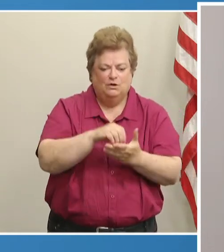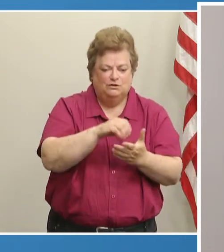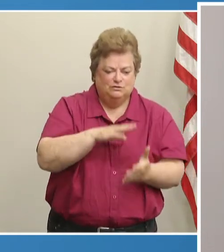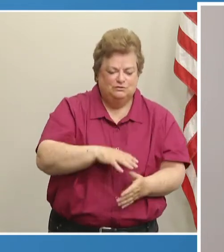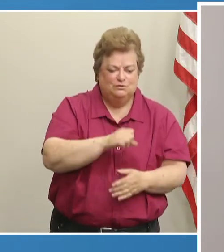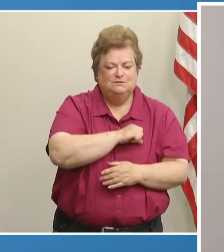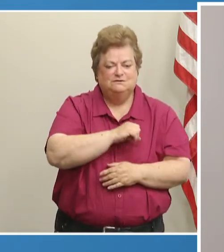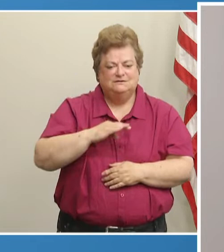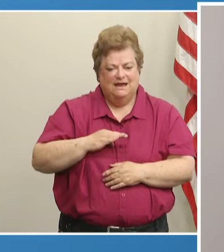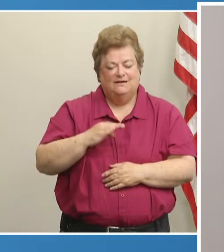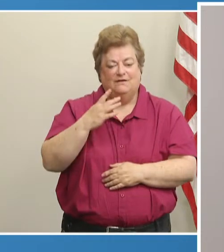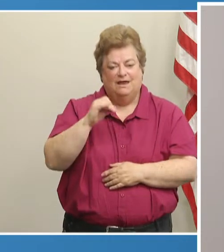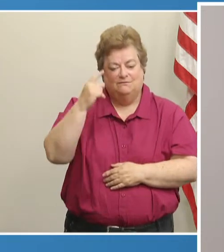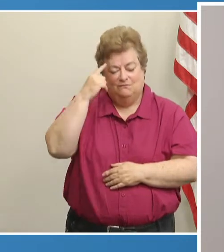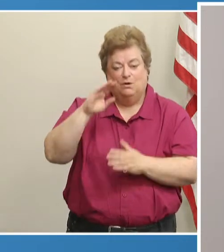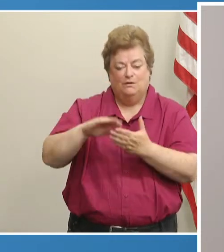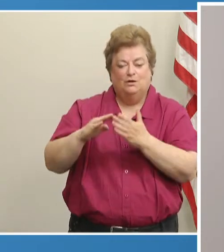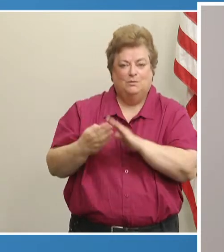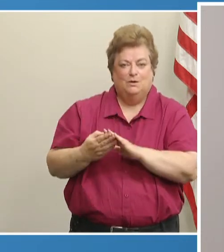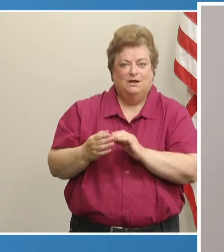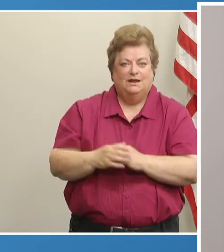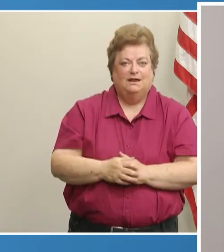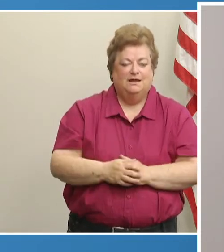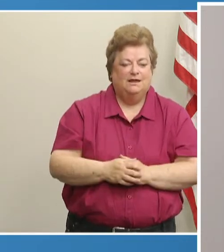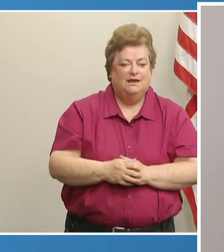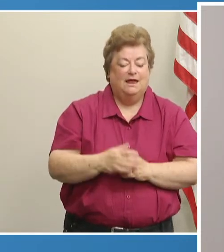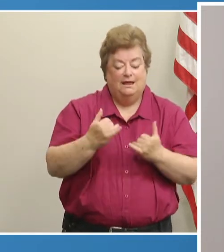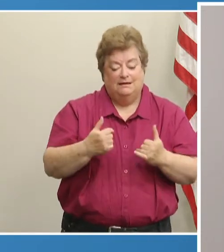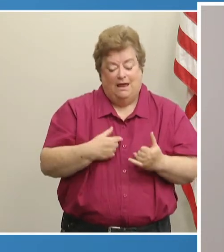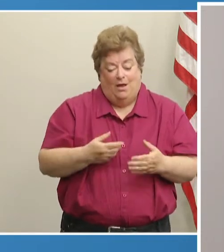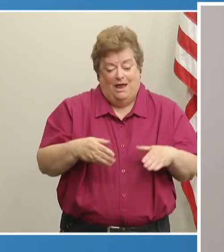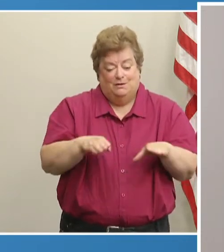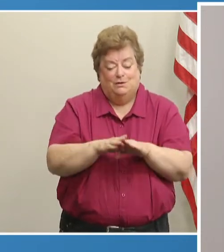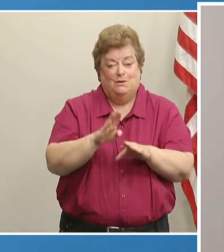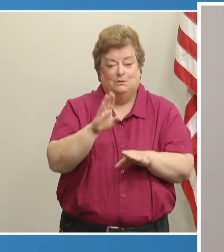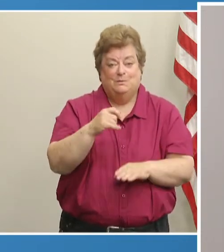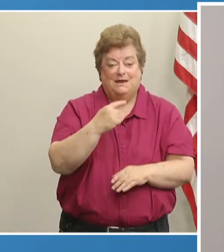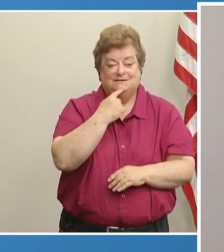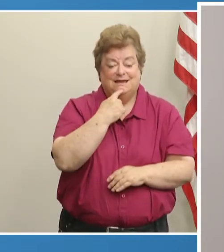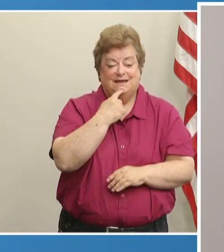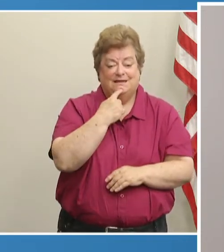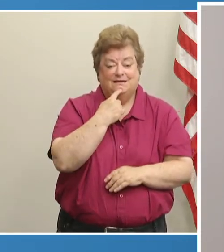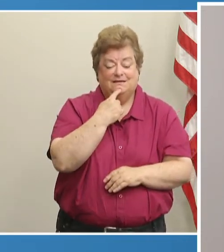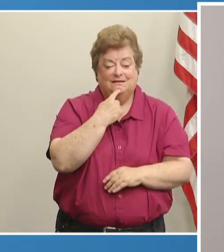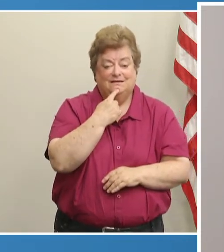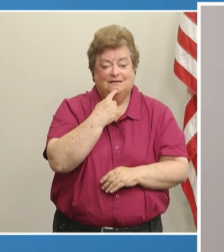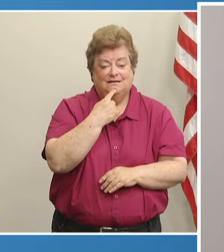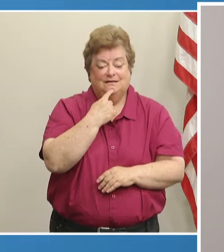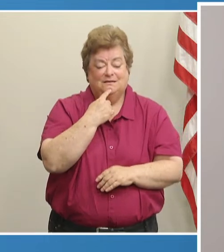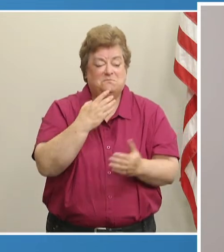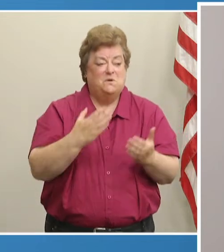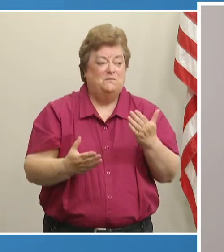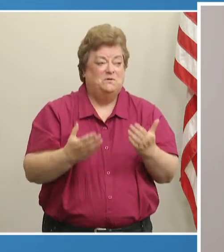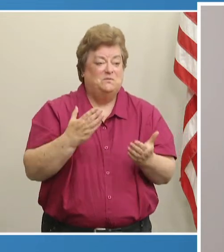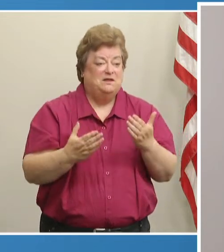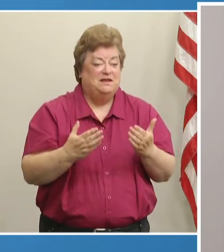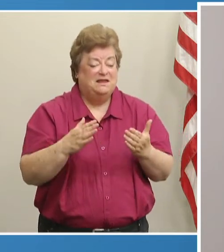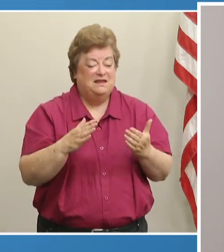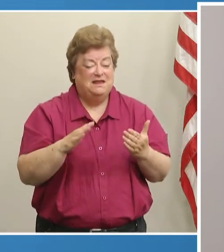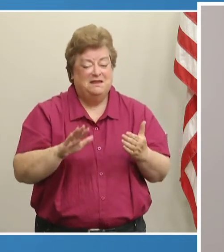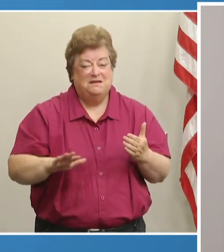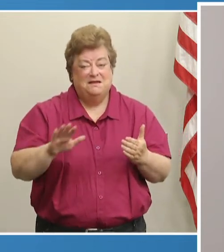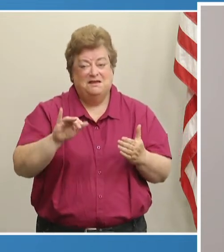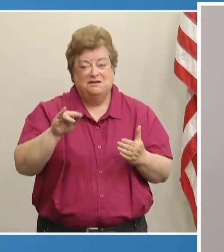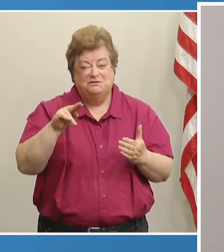our staff and certainly for our community. So I'll close by saying that probably sometime in